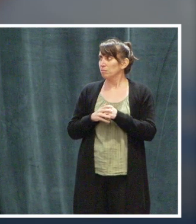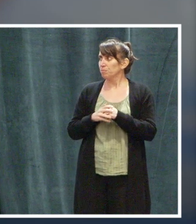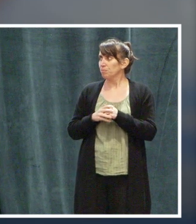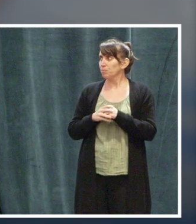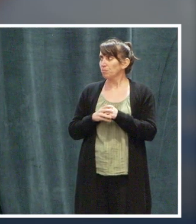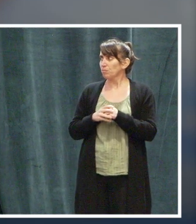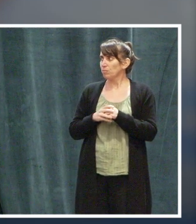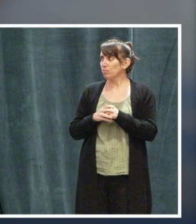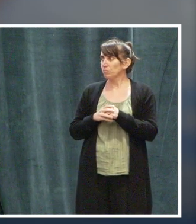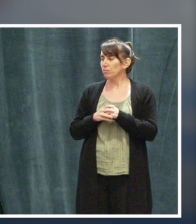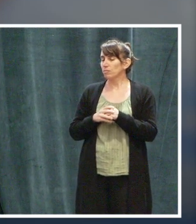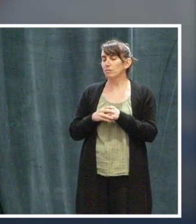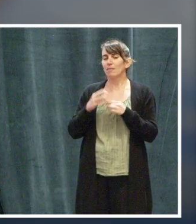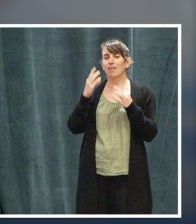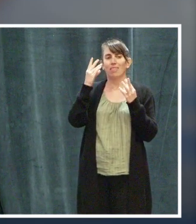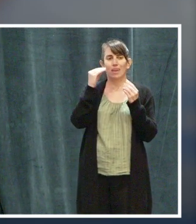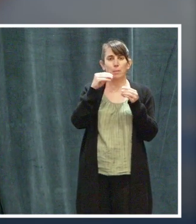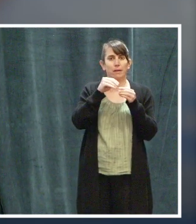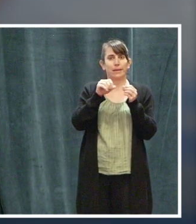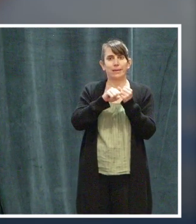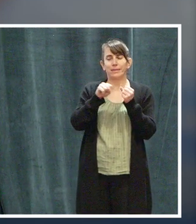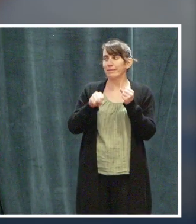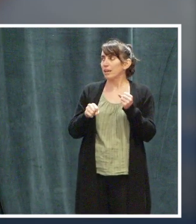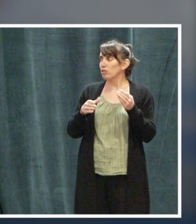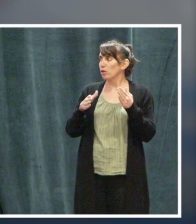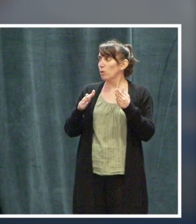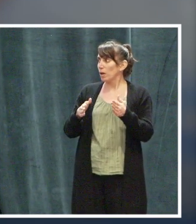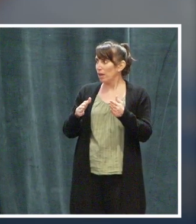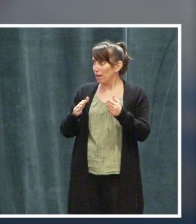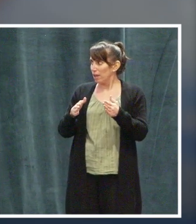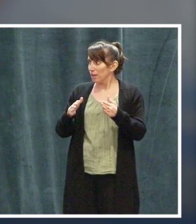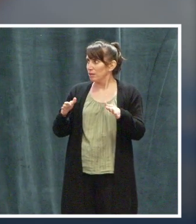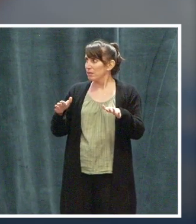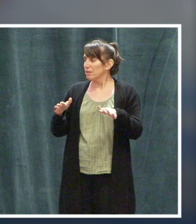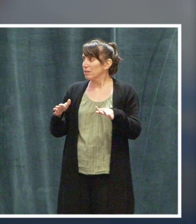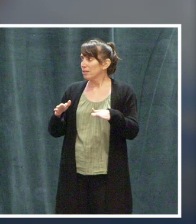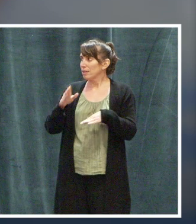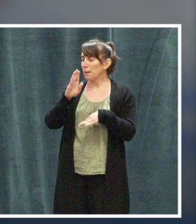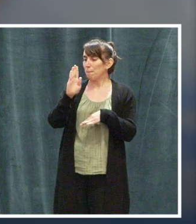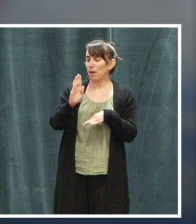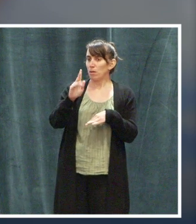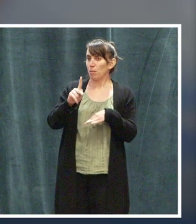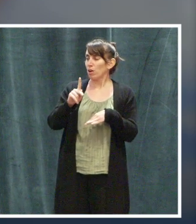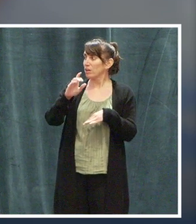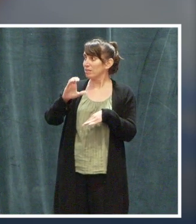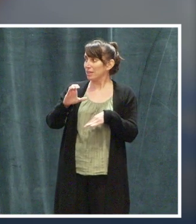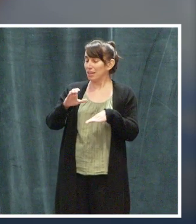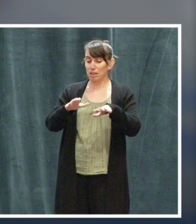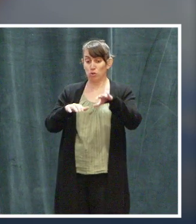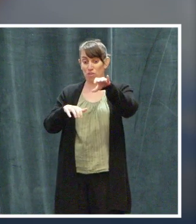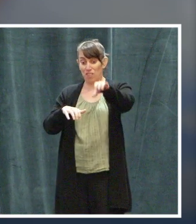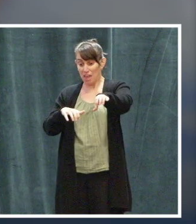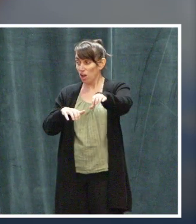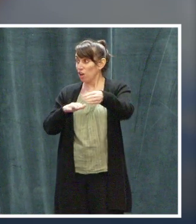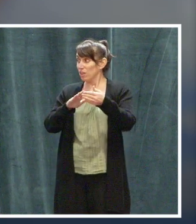so if you think about it like in an exaggerated way, 9A is like a trowel, right? And Battery Park is like a cutlet over here, and the